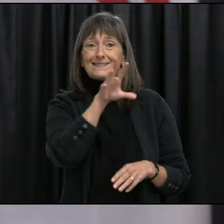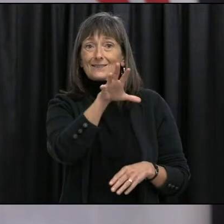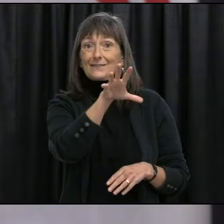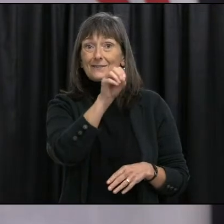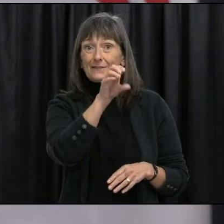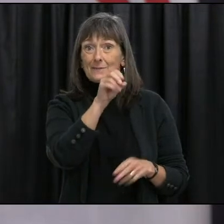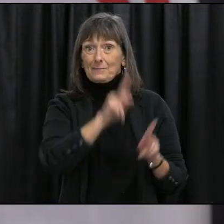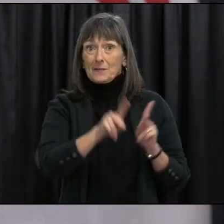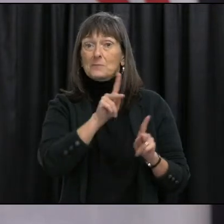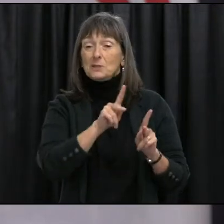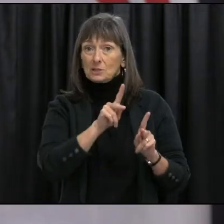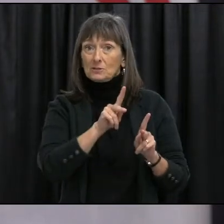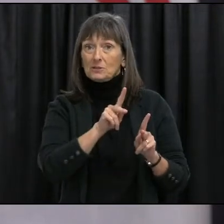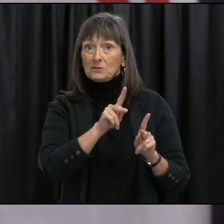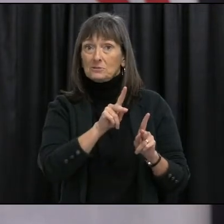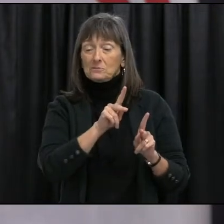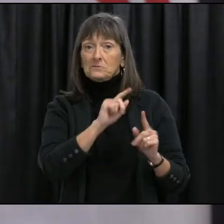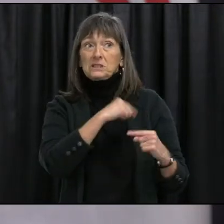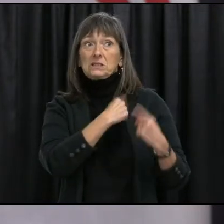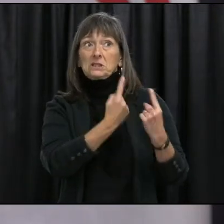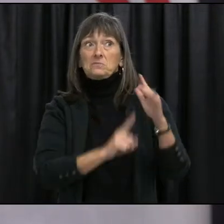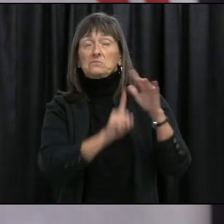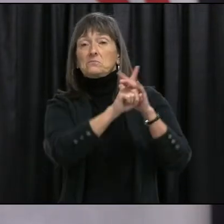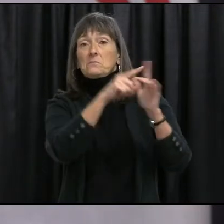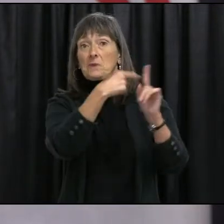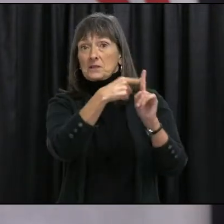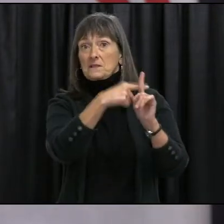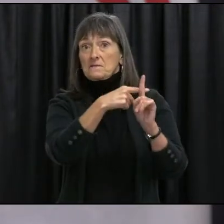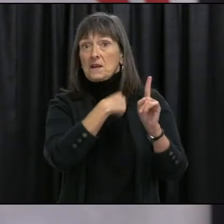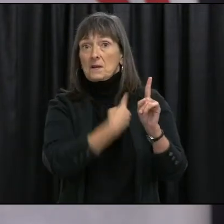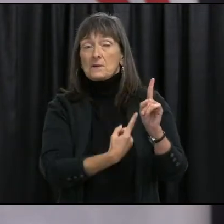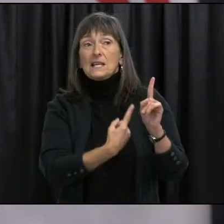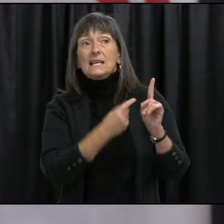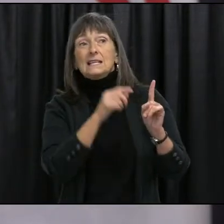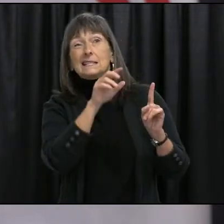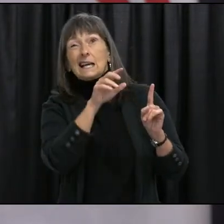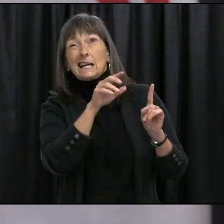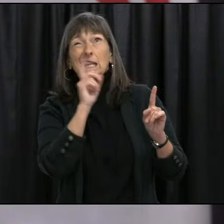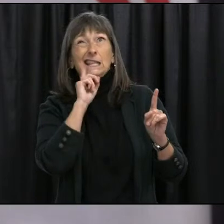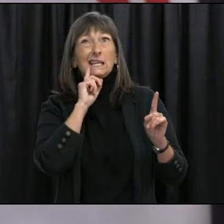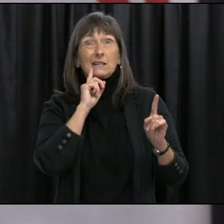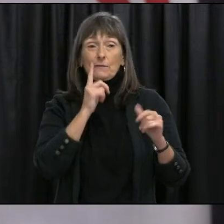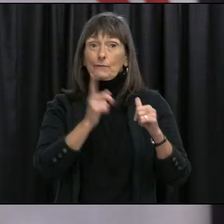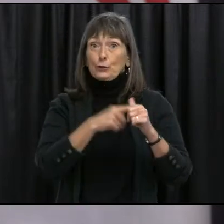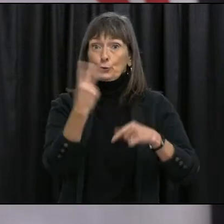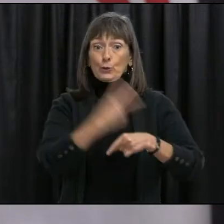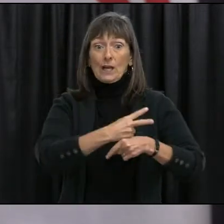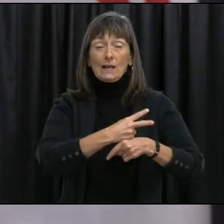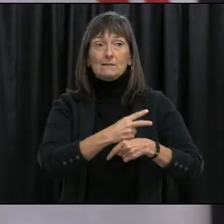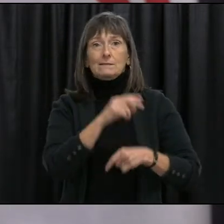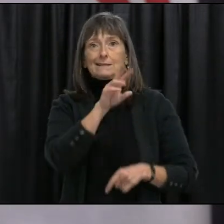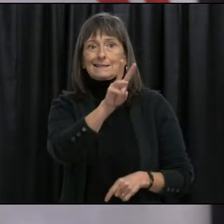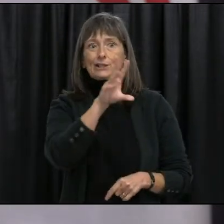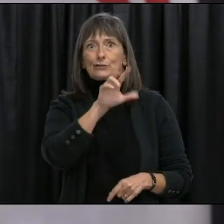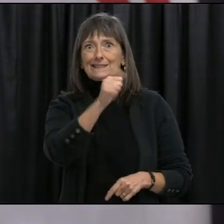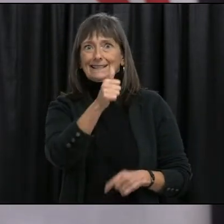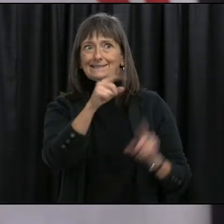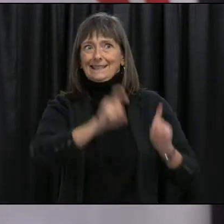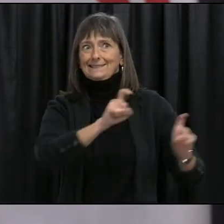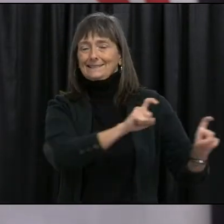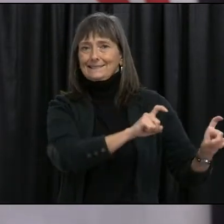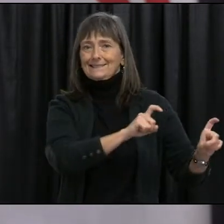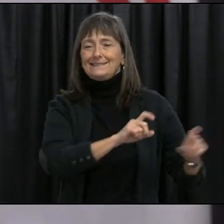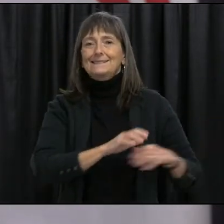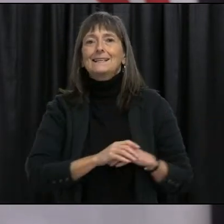since the case up there, and I think they did 610 of those in the first 48 hours. My colleague from